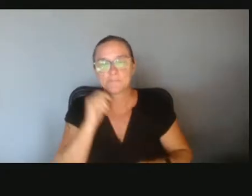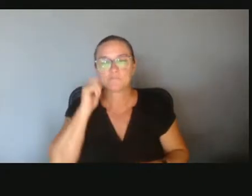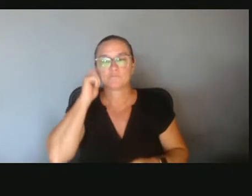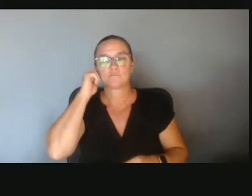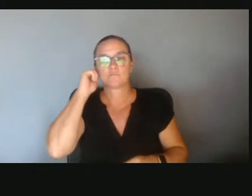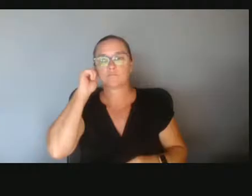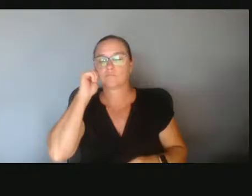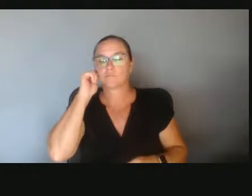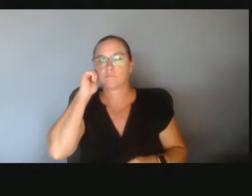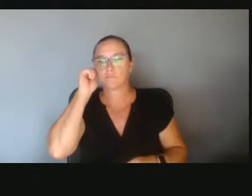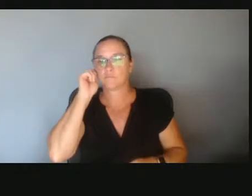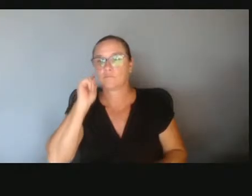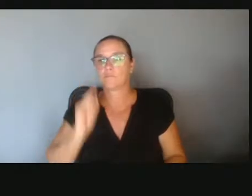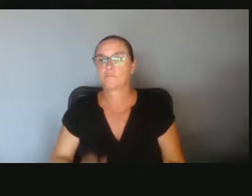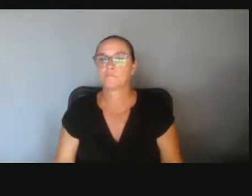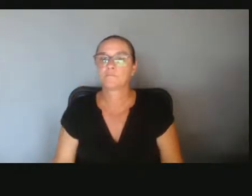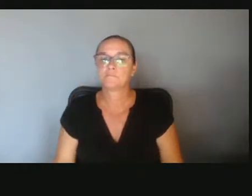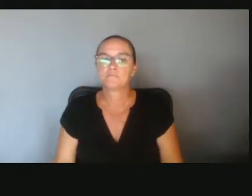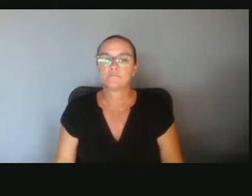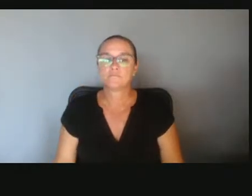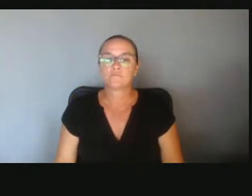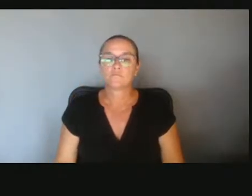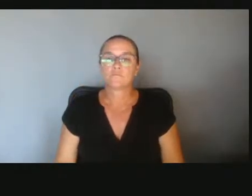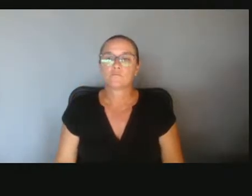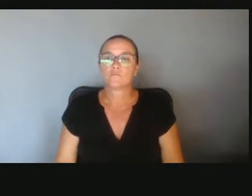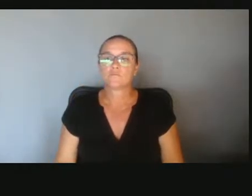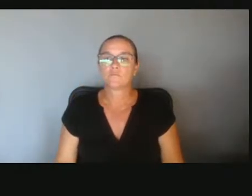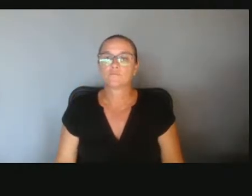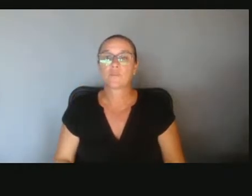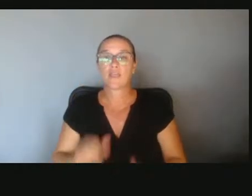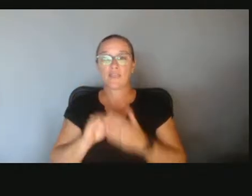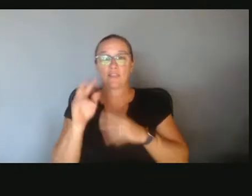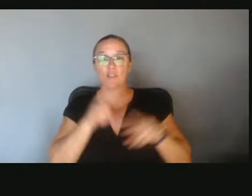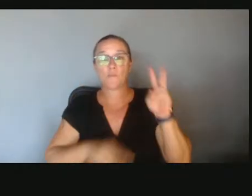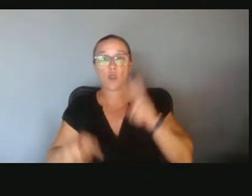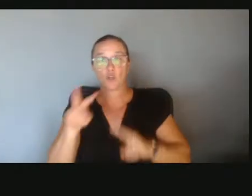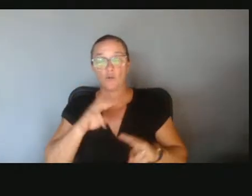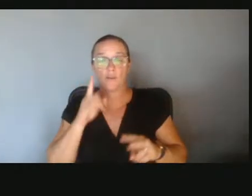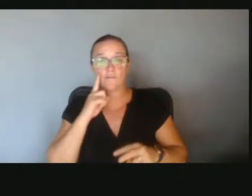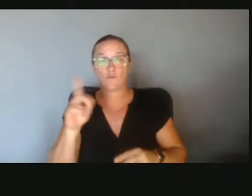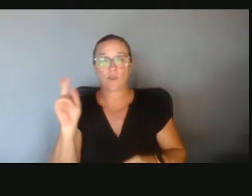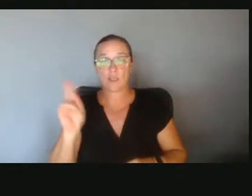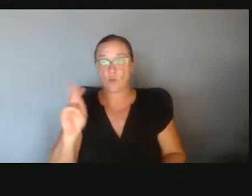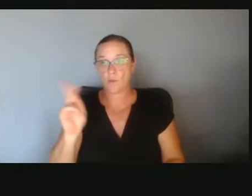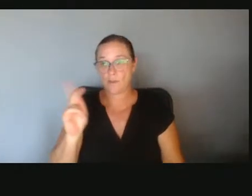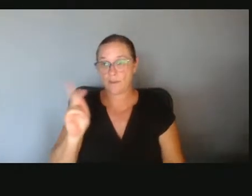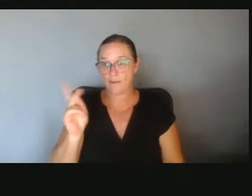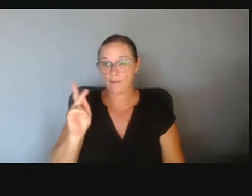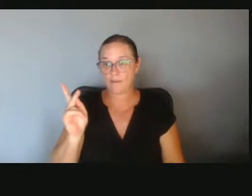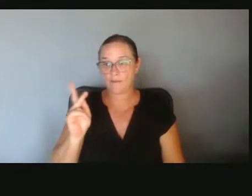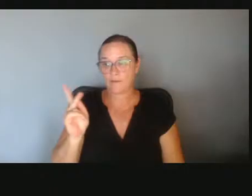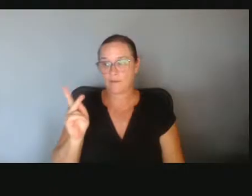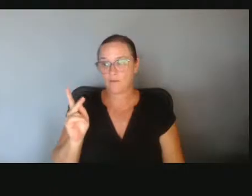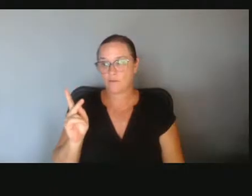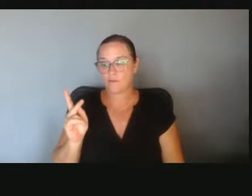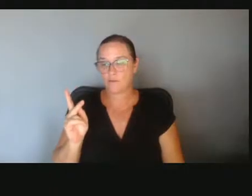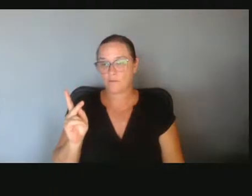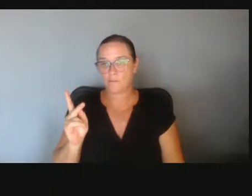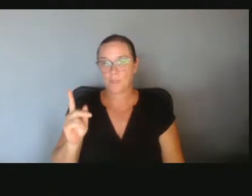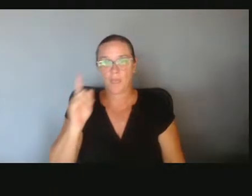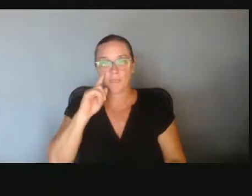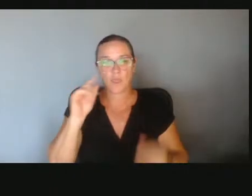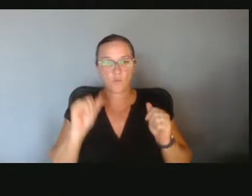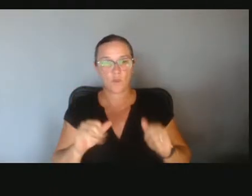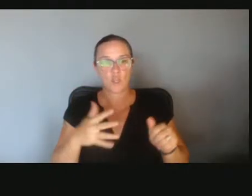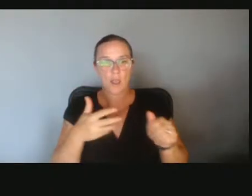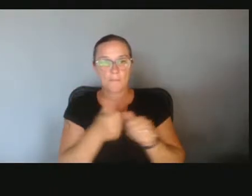months. So those are our monitoring signals on Kīlauea. I thought that we could update